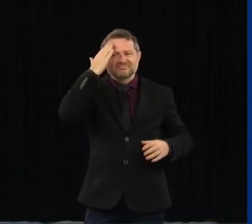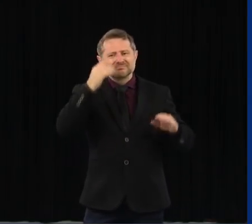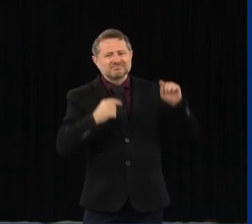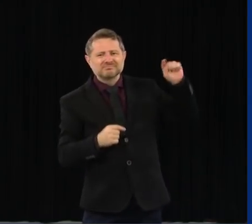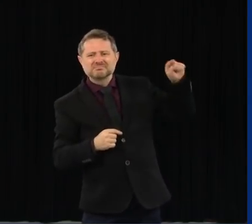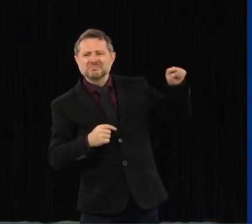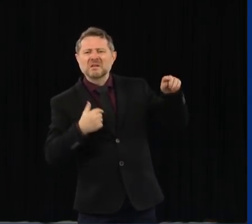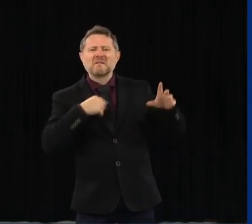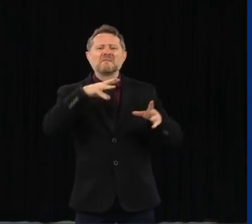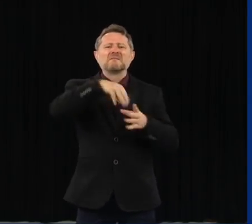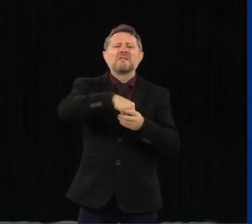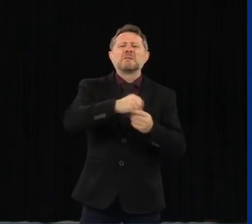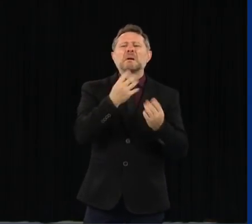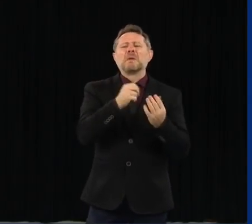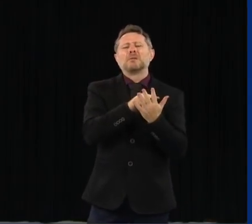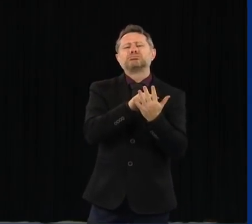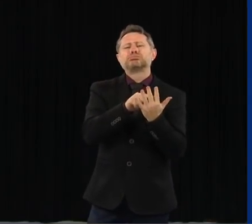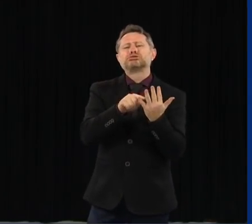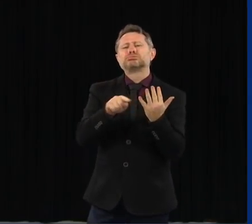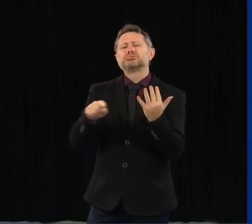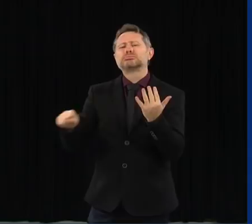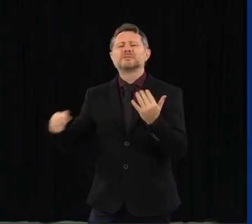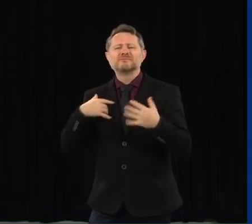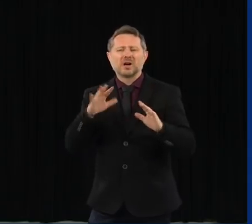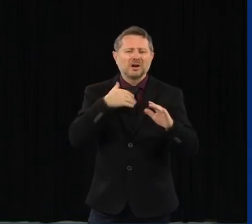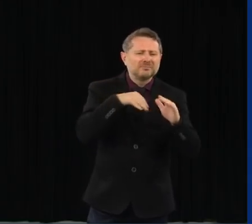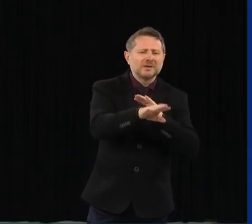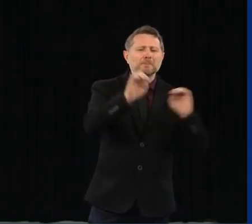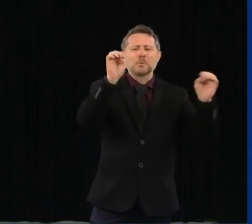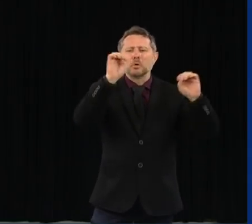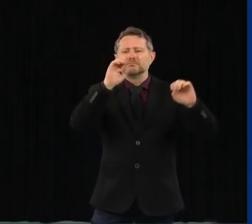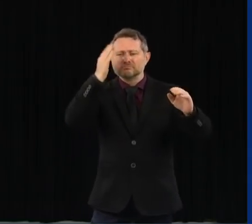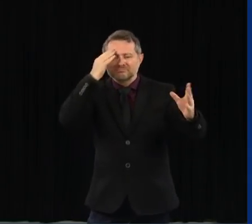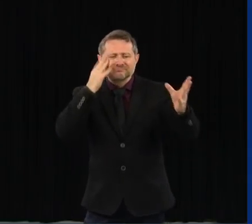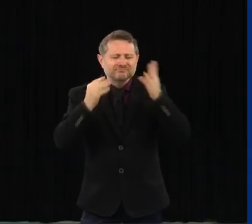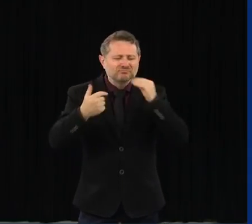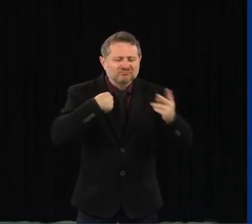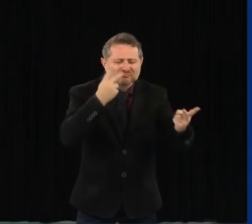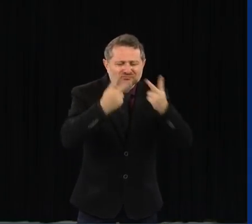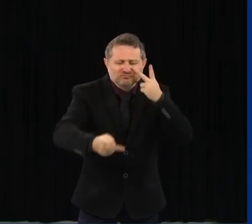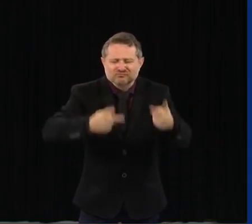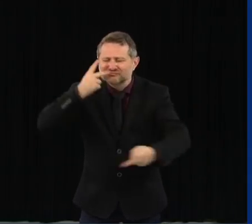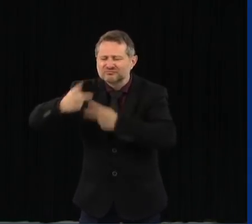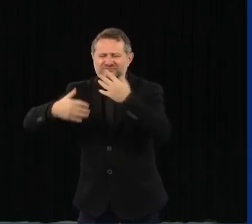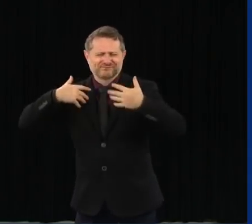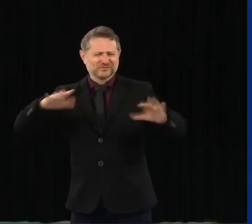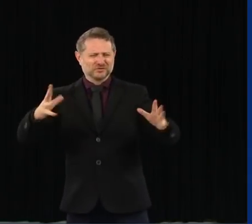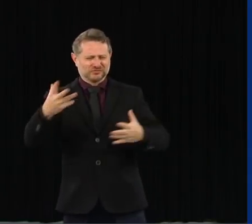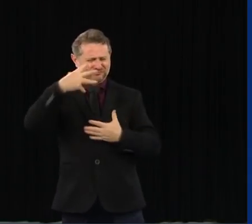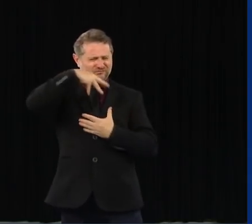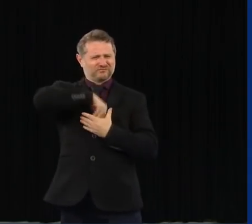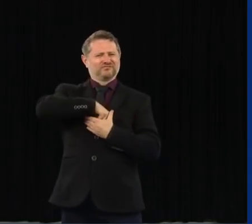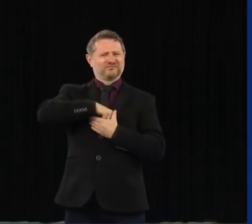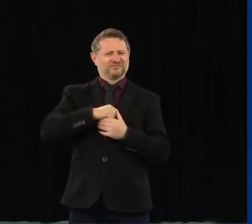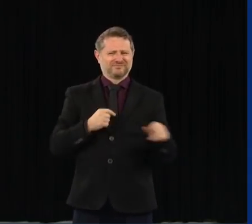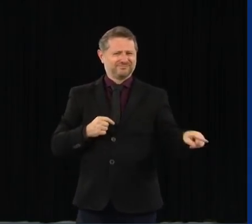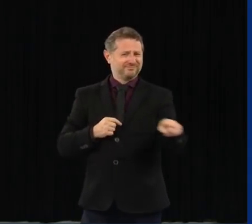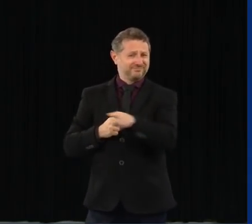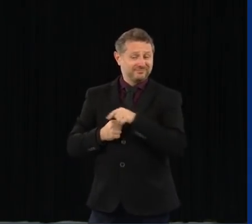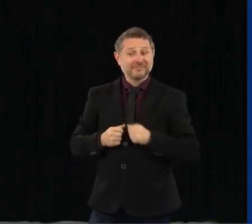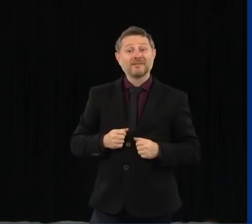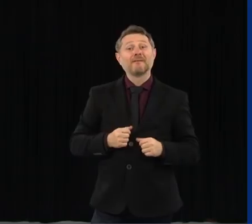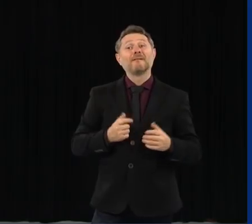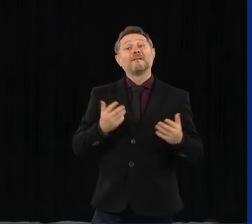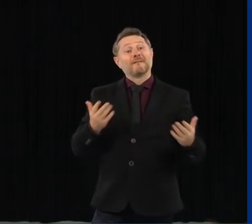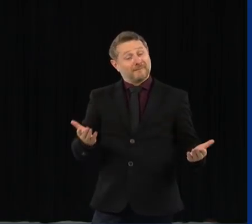scores of federal emergencies. The only operational model that I